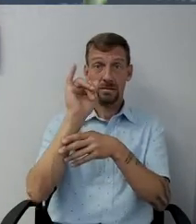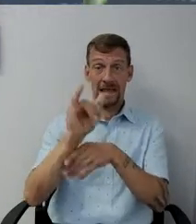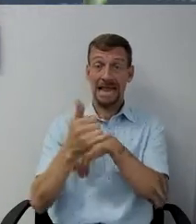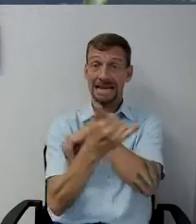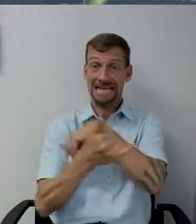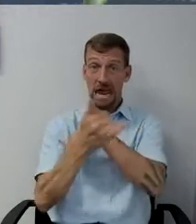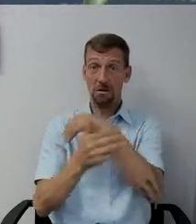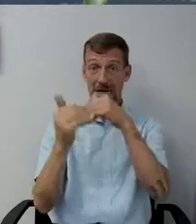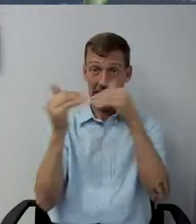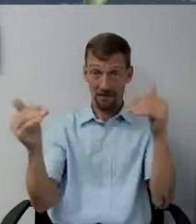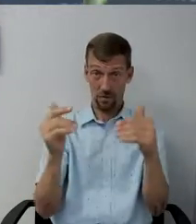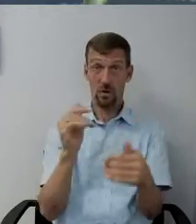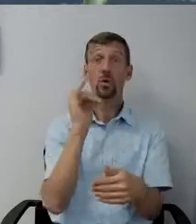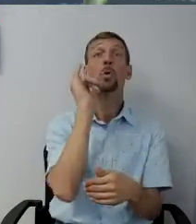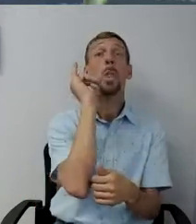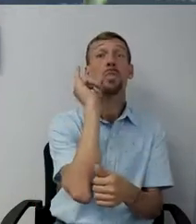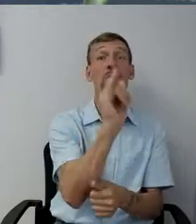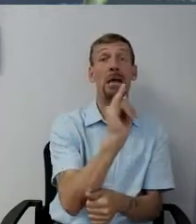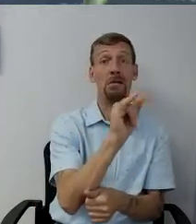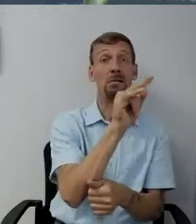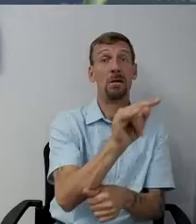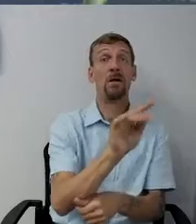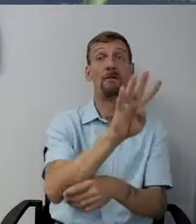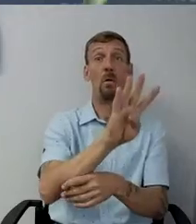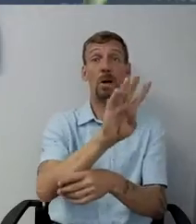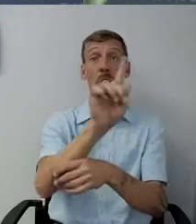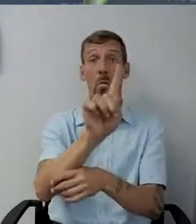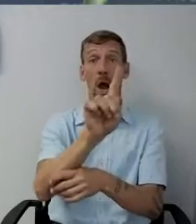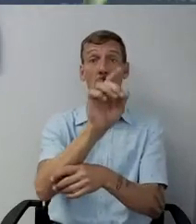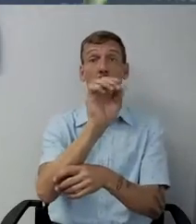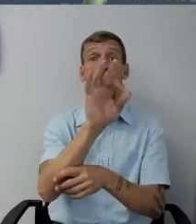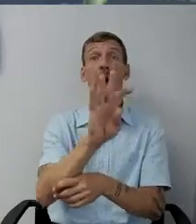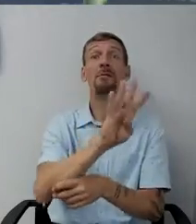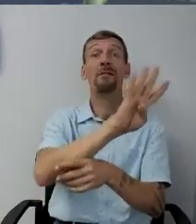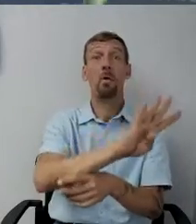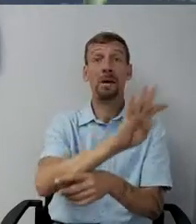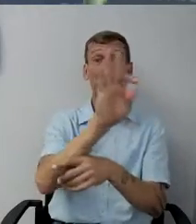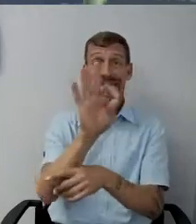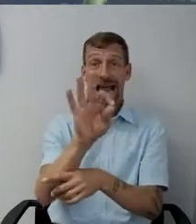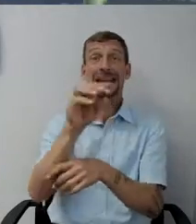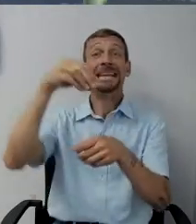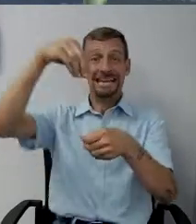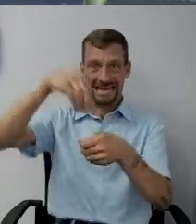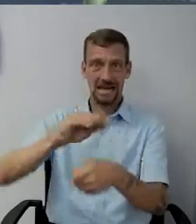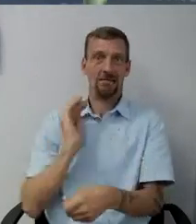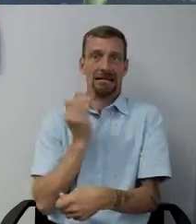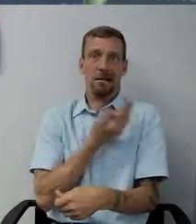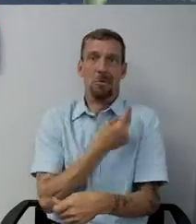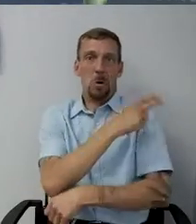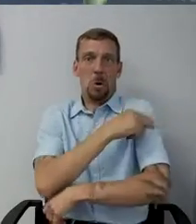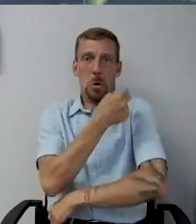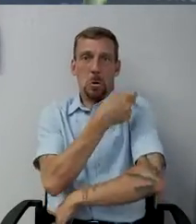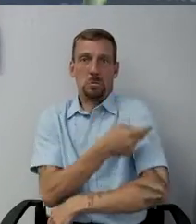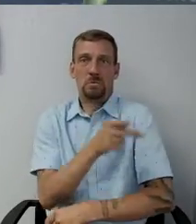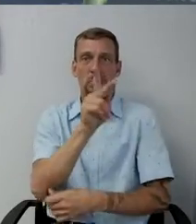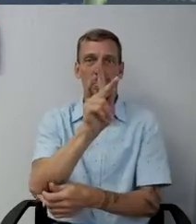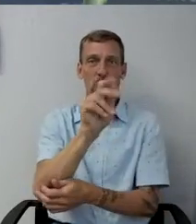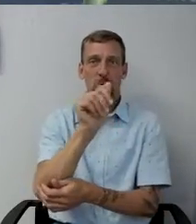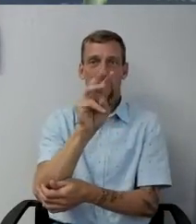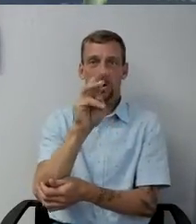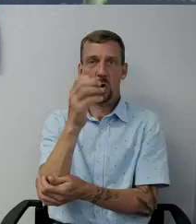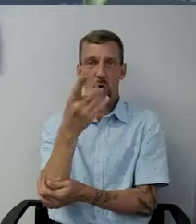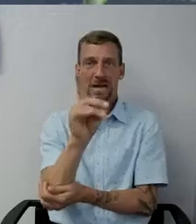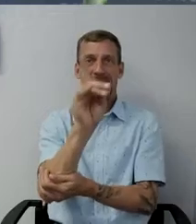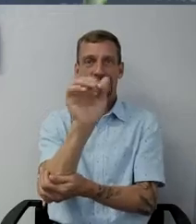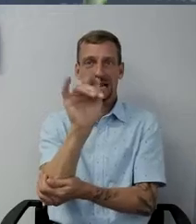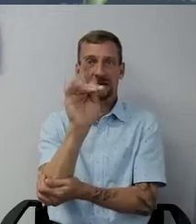so 41 of those 49 are at Kaweah Delta. So really in terms of taking care of